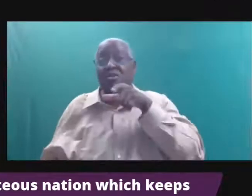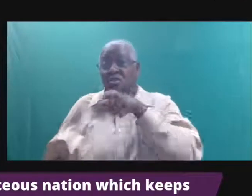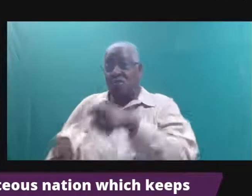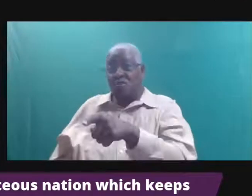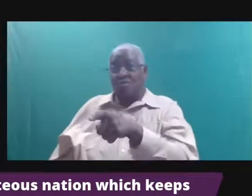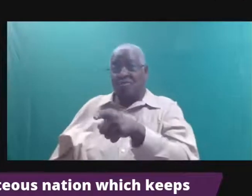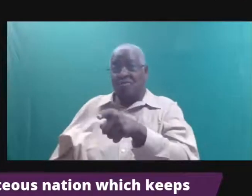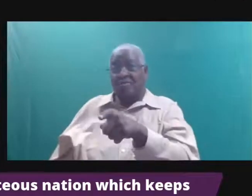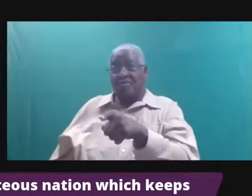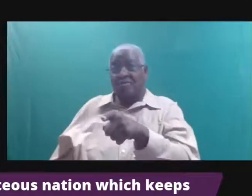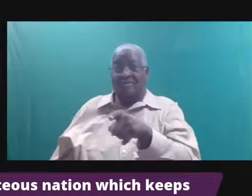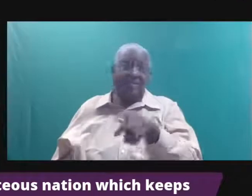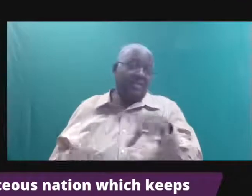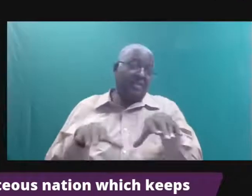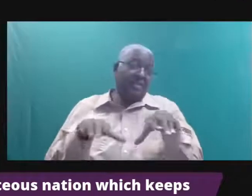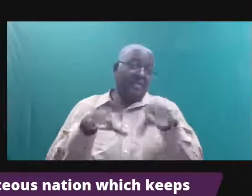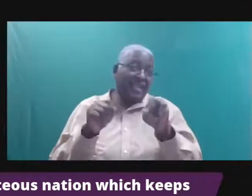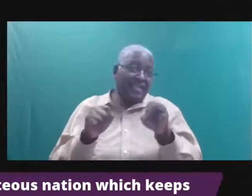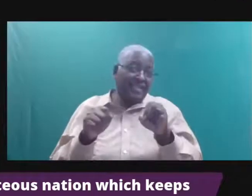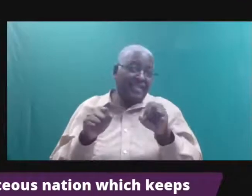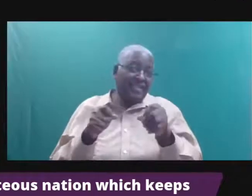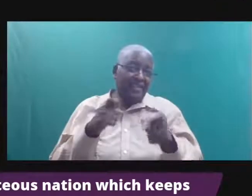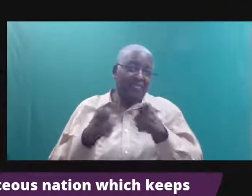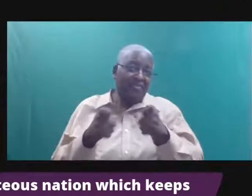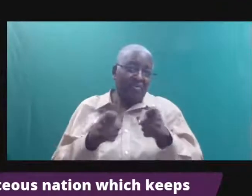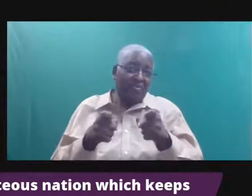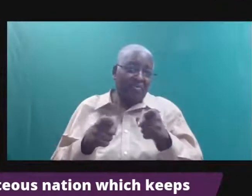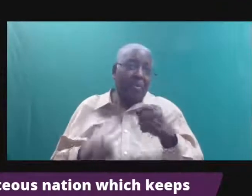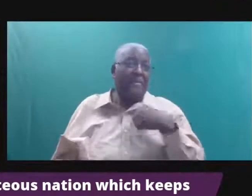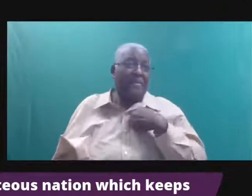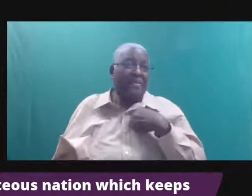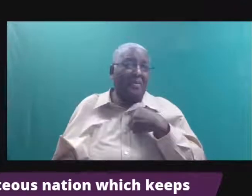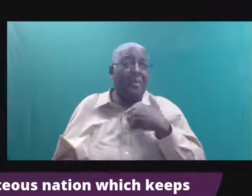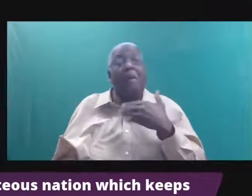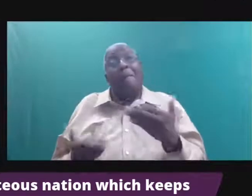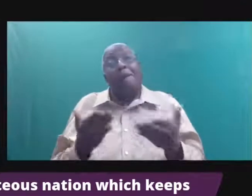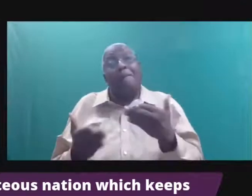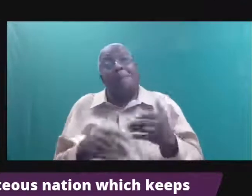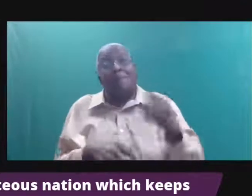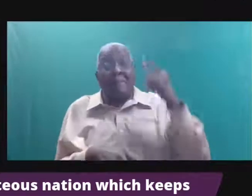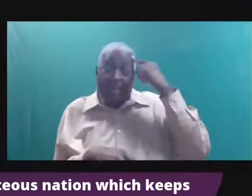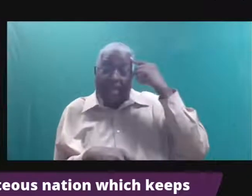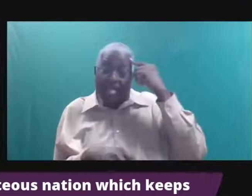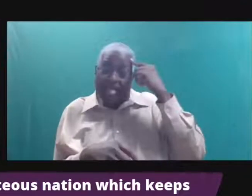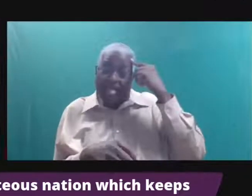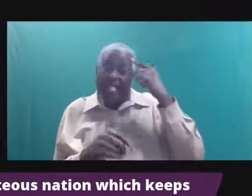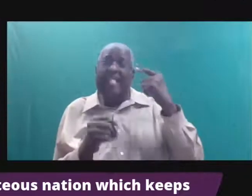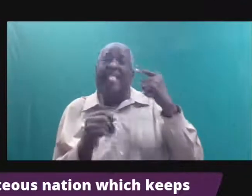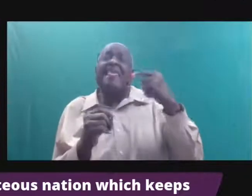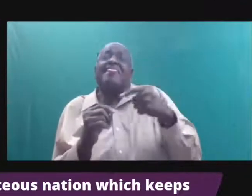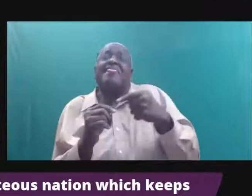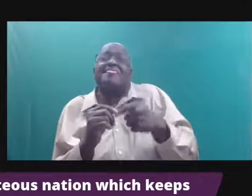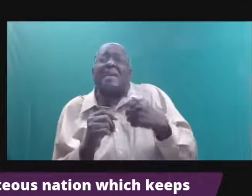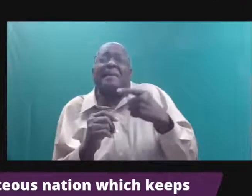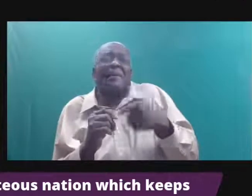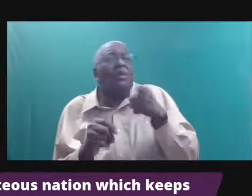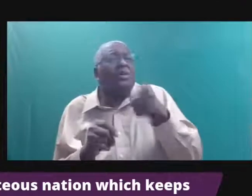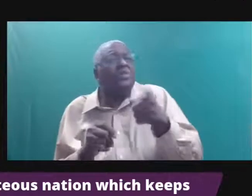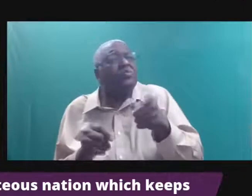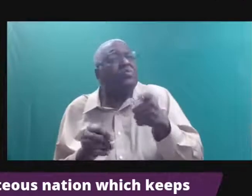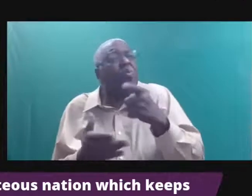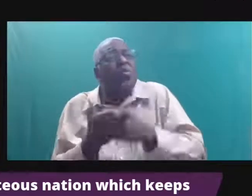the best of me or allow my mind to play tricks on me thinking about what you're thinking about. That's really what it is. Oh, my God, that's really what it